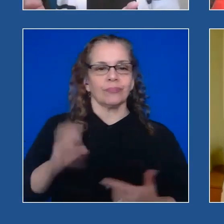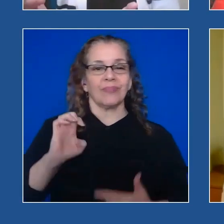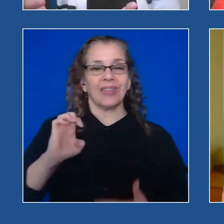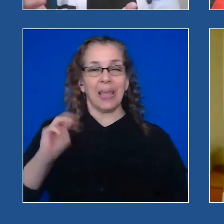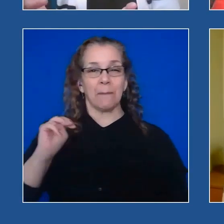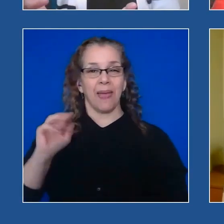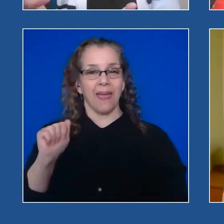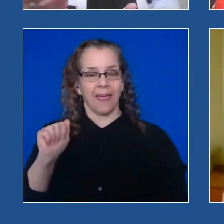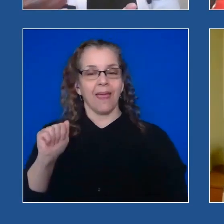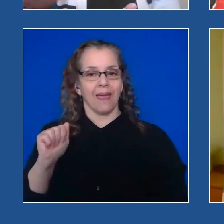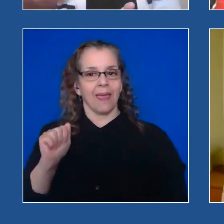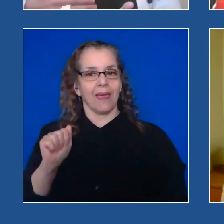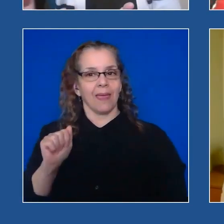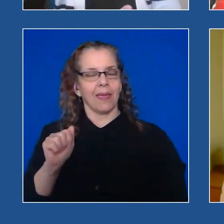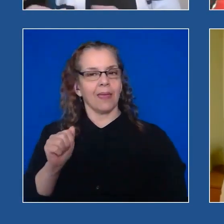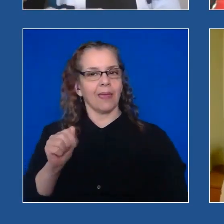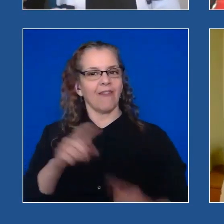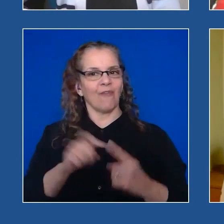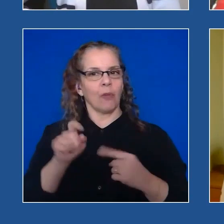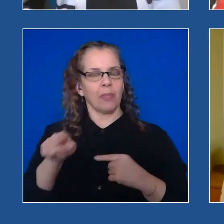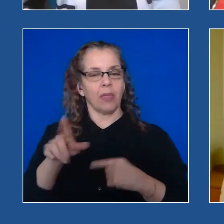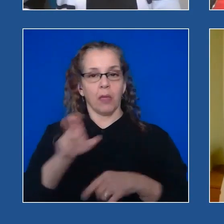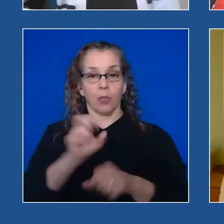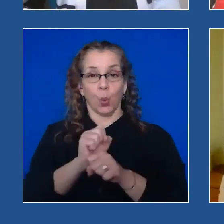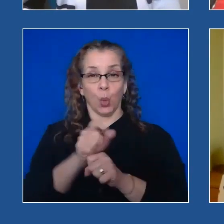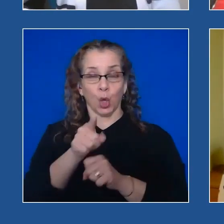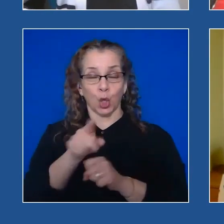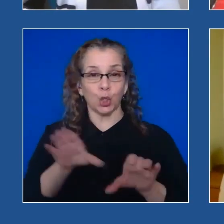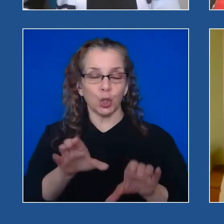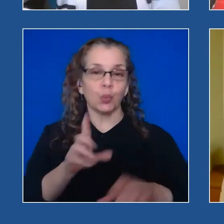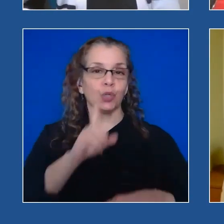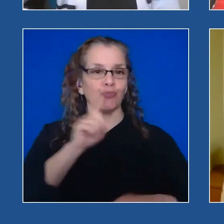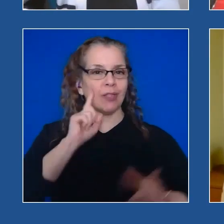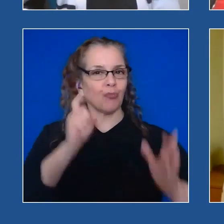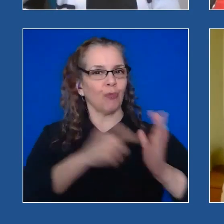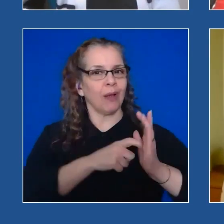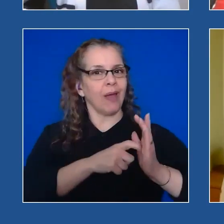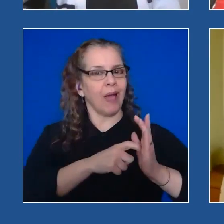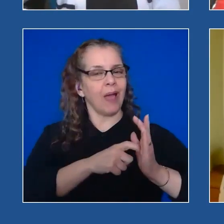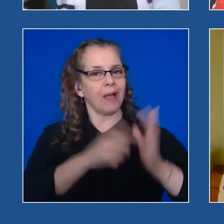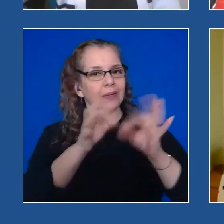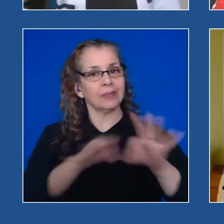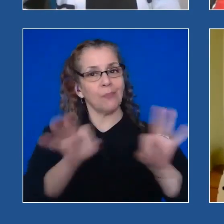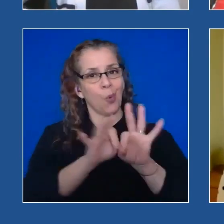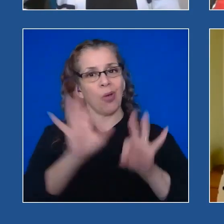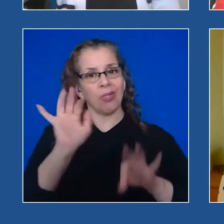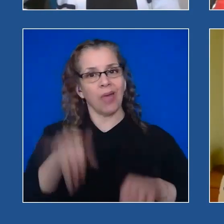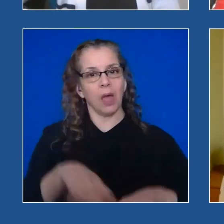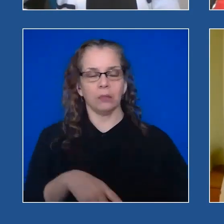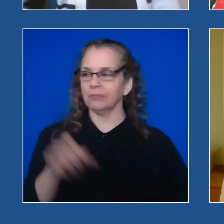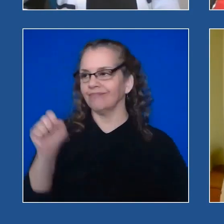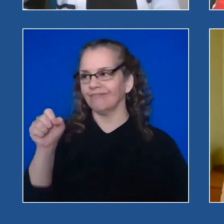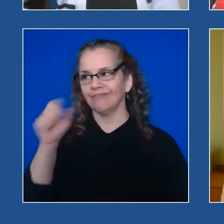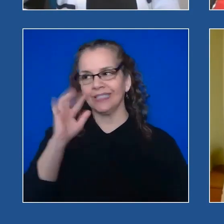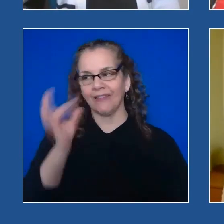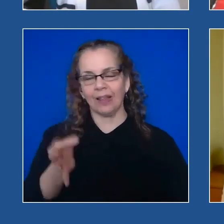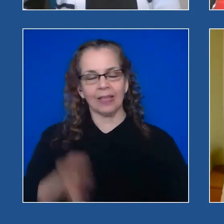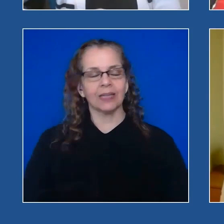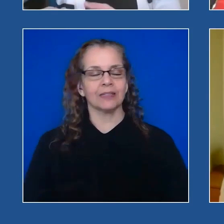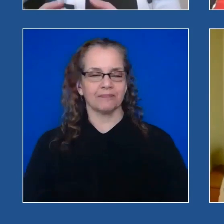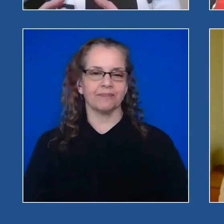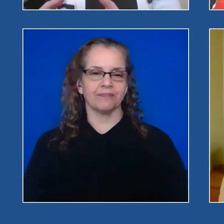work that you're doing is really kind of highlighting the importance of that. Yeah, for sure.